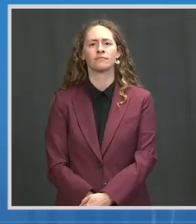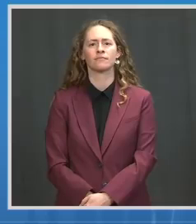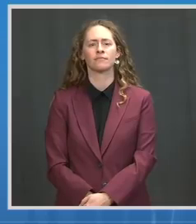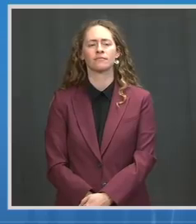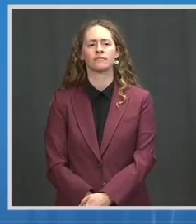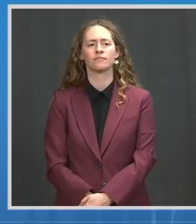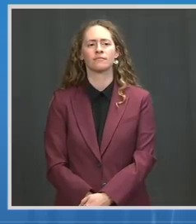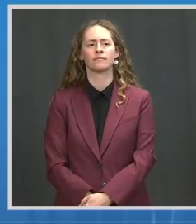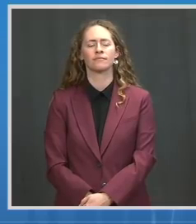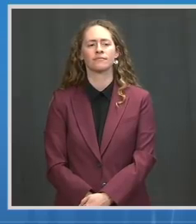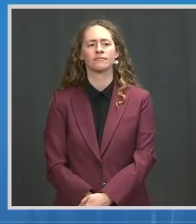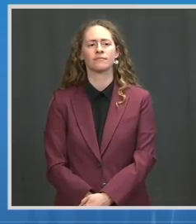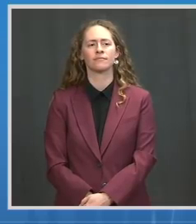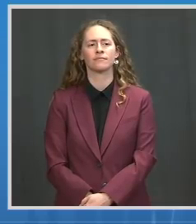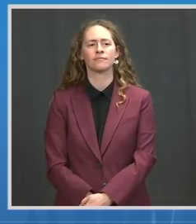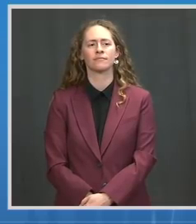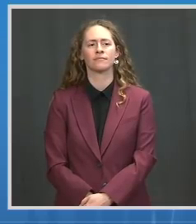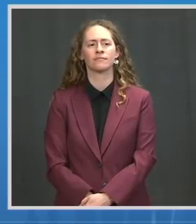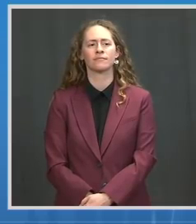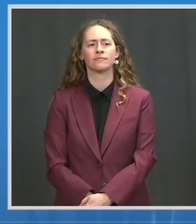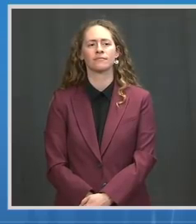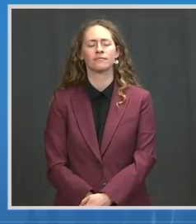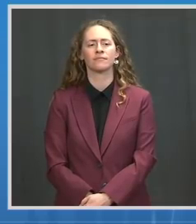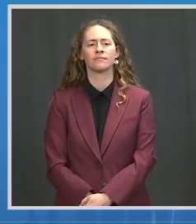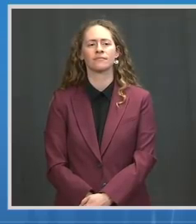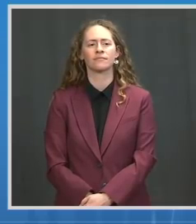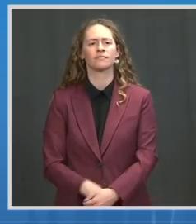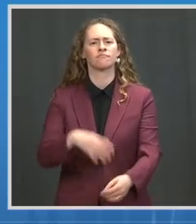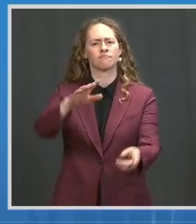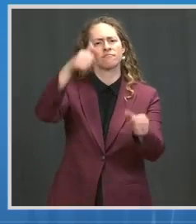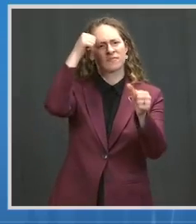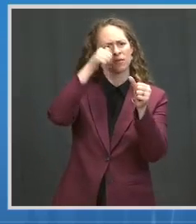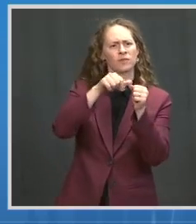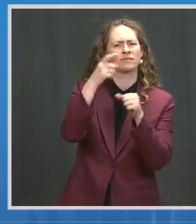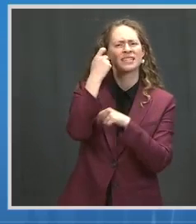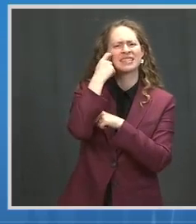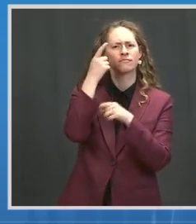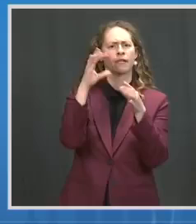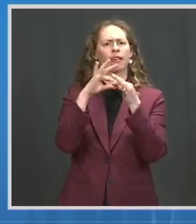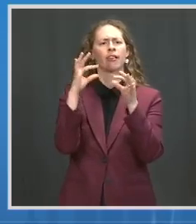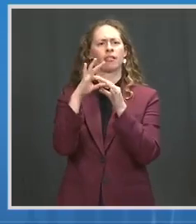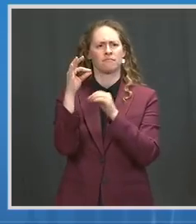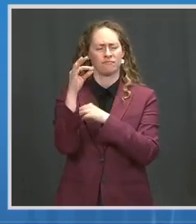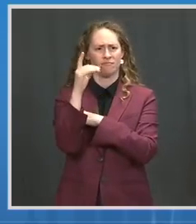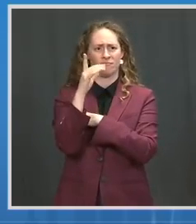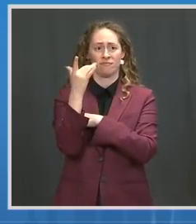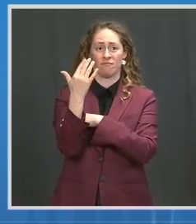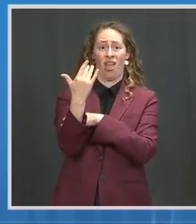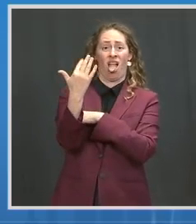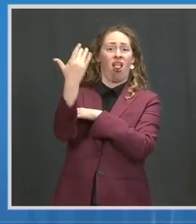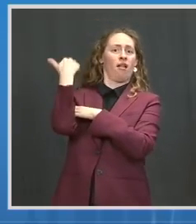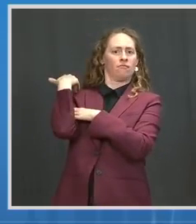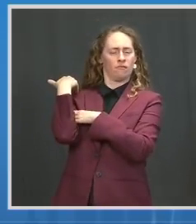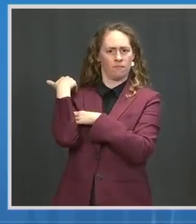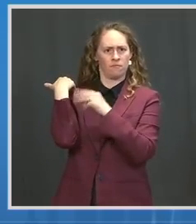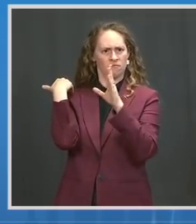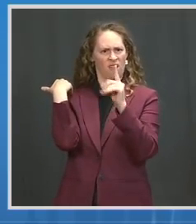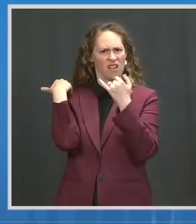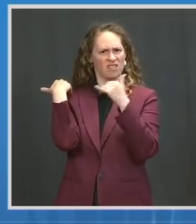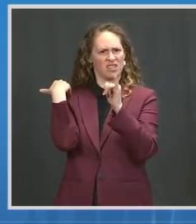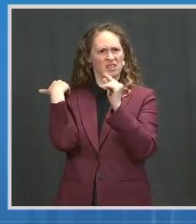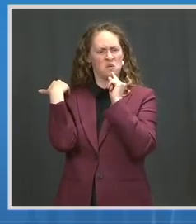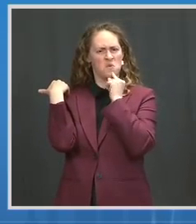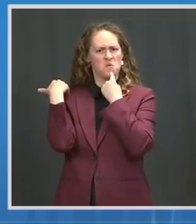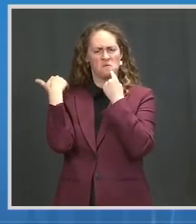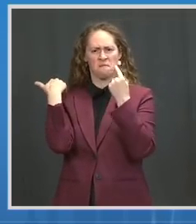remember that not so long ago, we were in a much more acute phase of this crisis. Governors